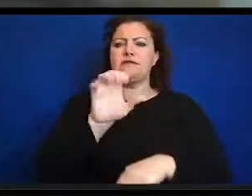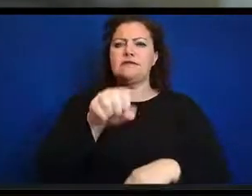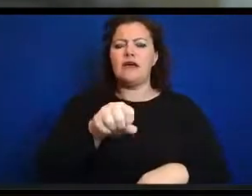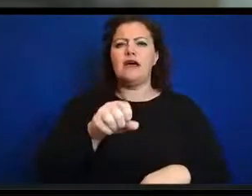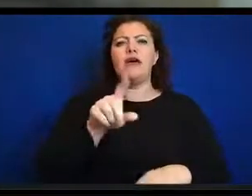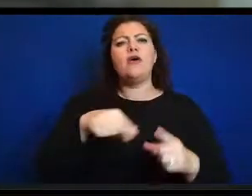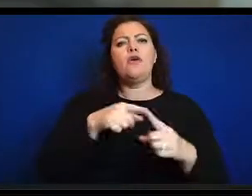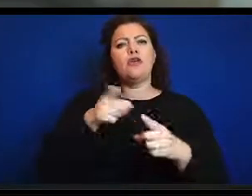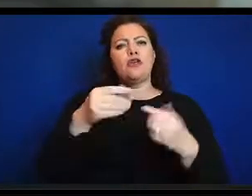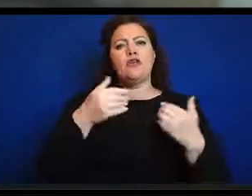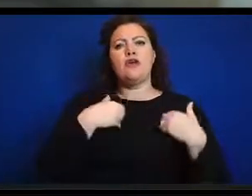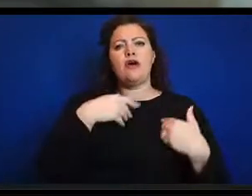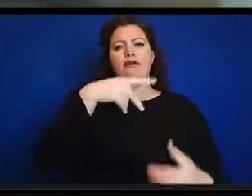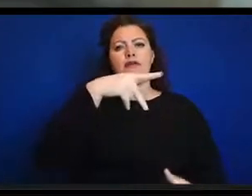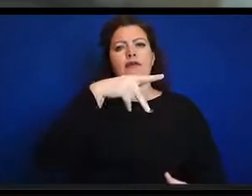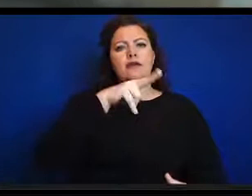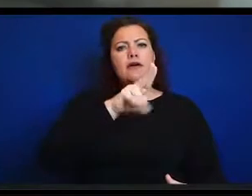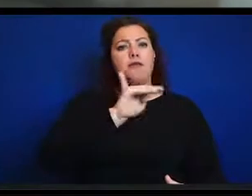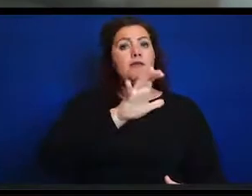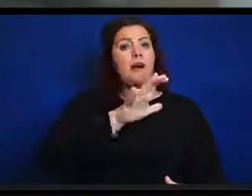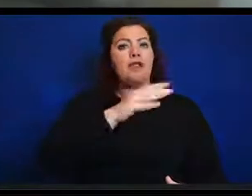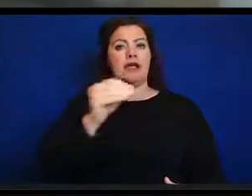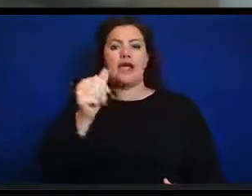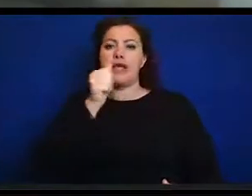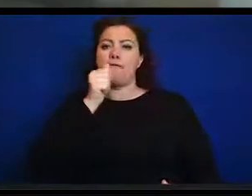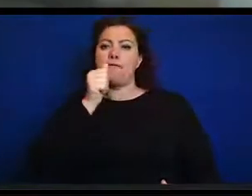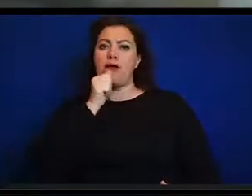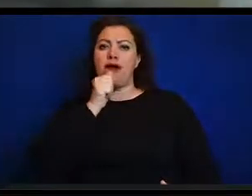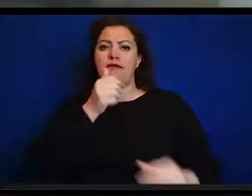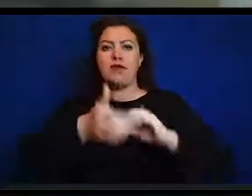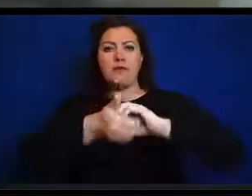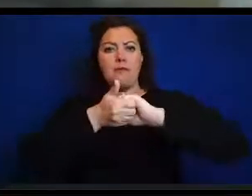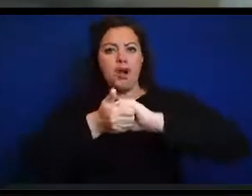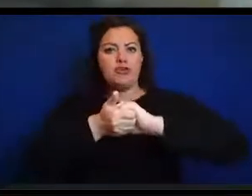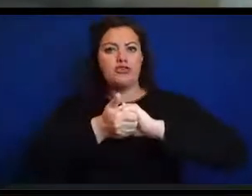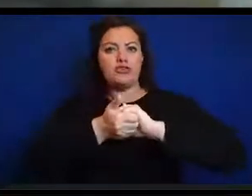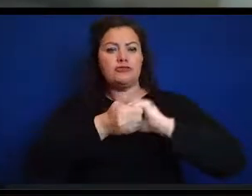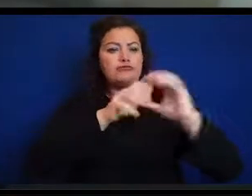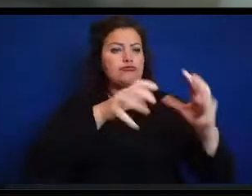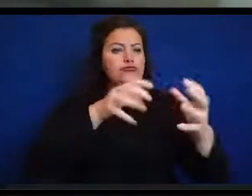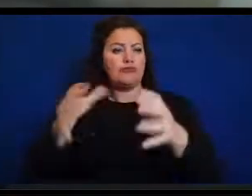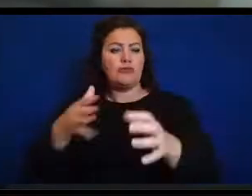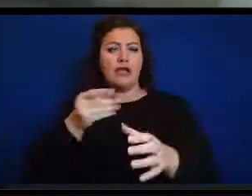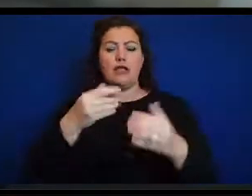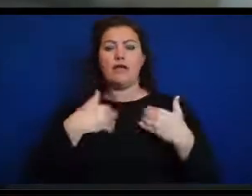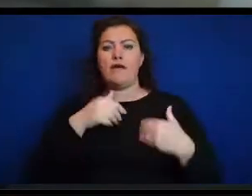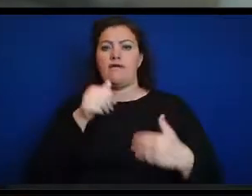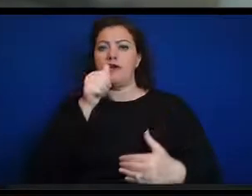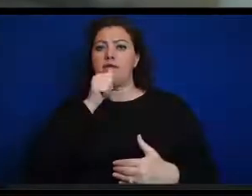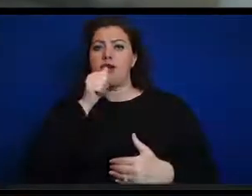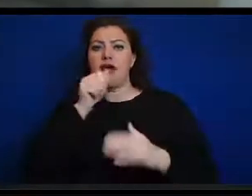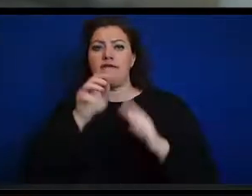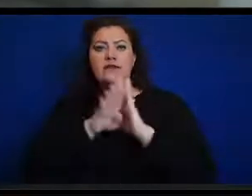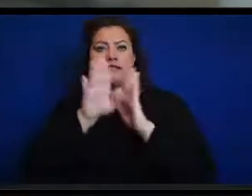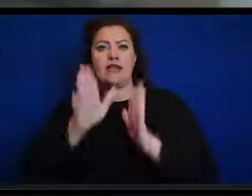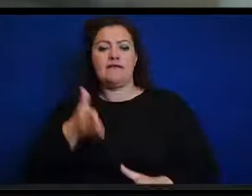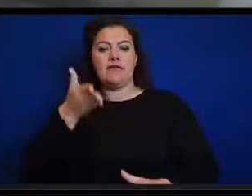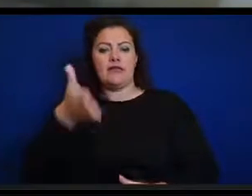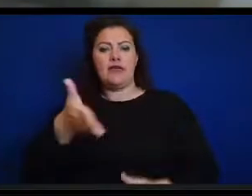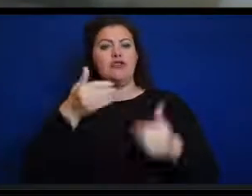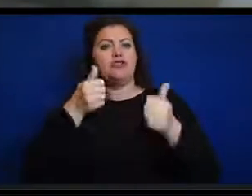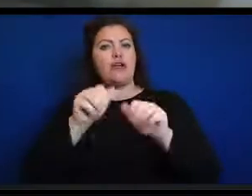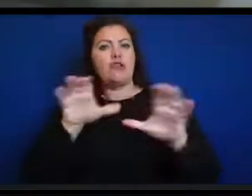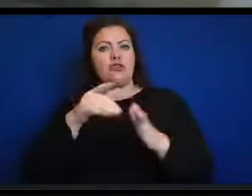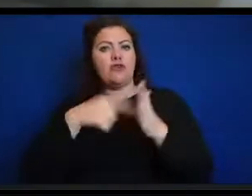have the public and private partnerships, when you have private developers at the table trying to do what